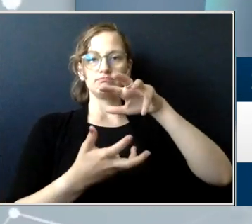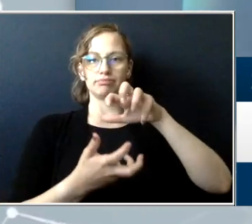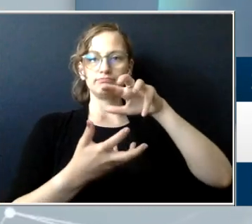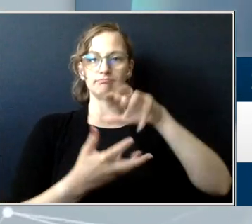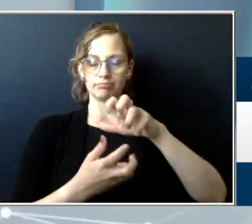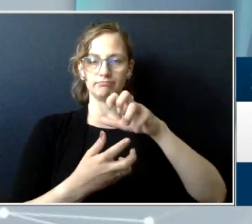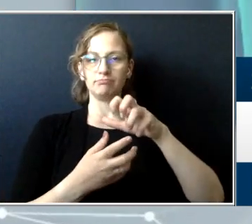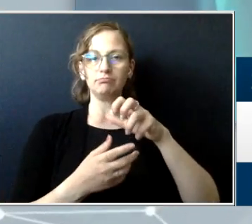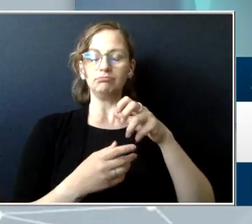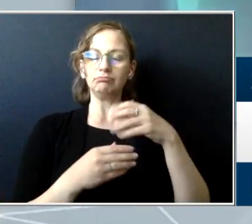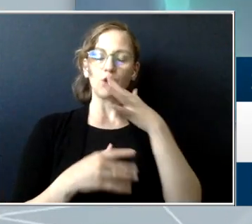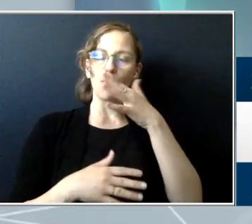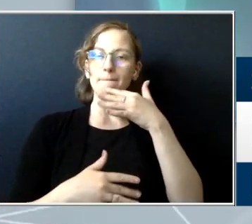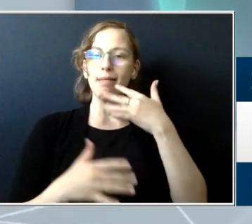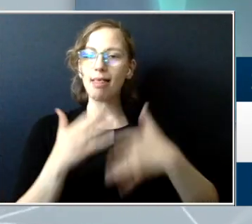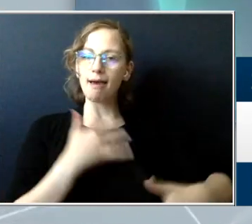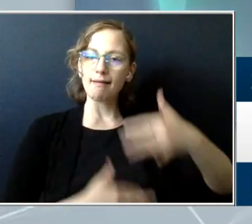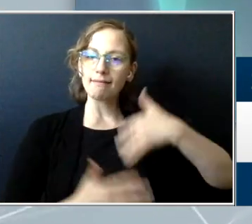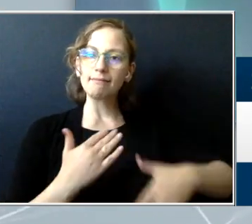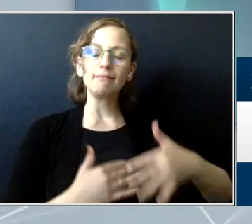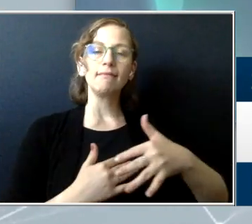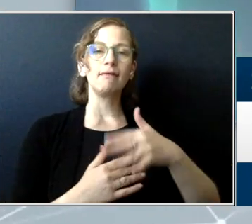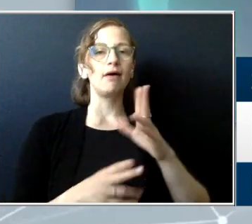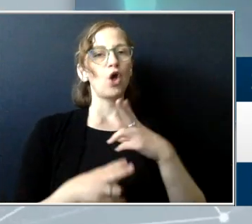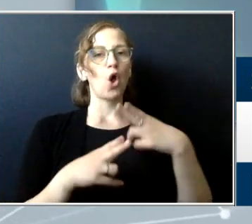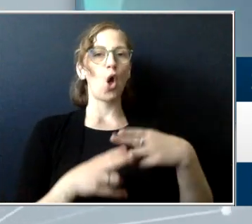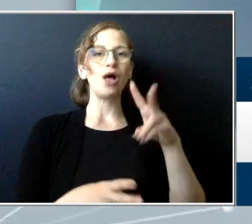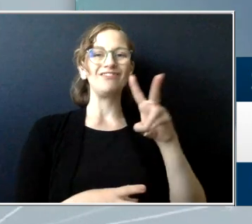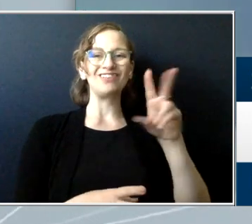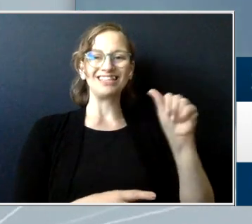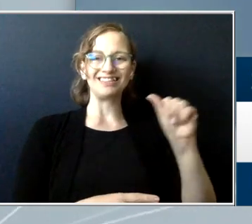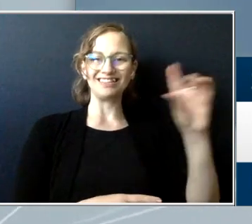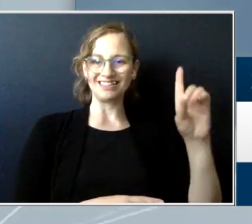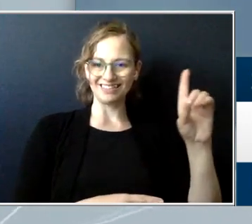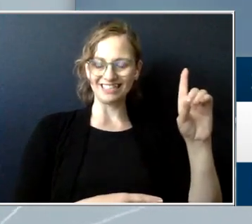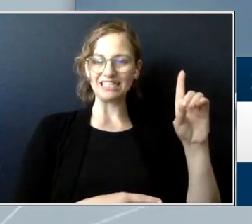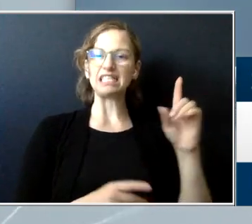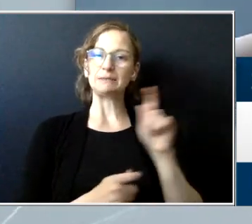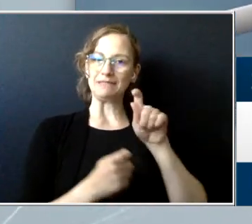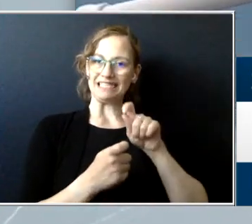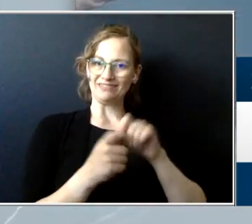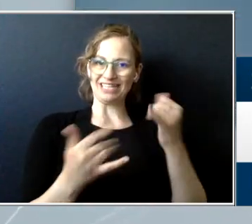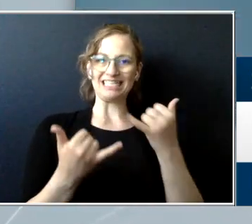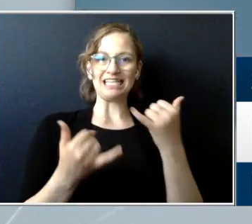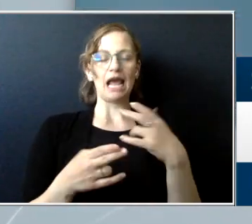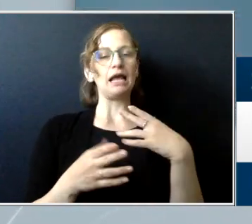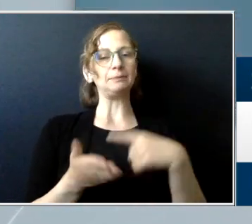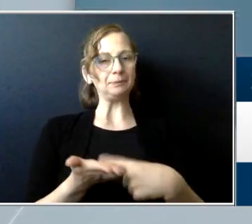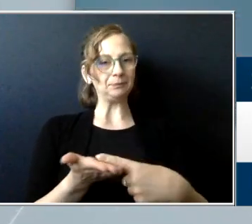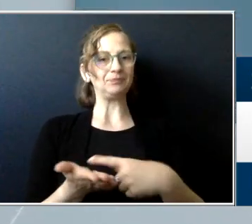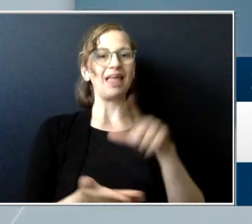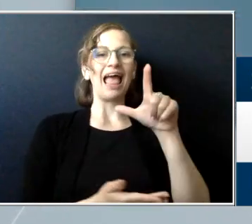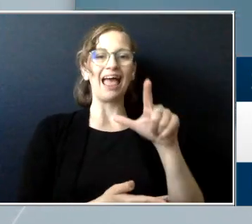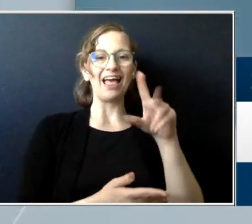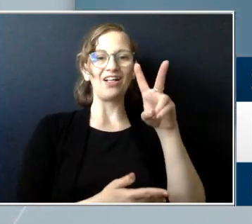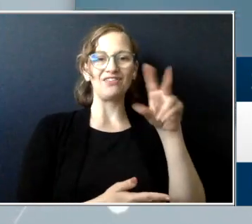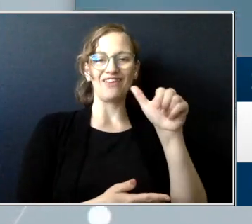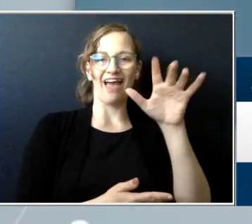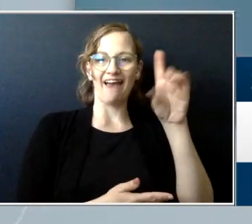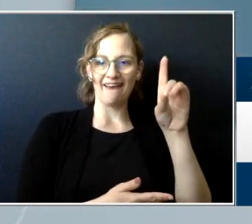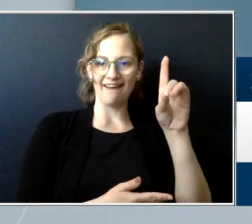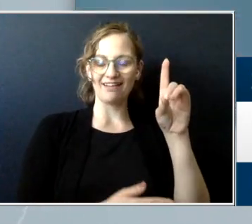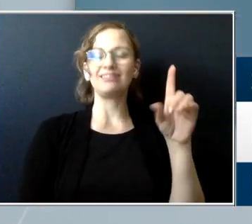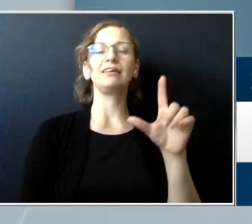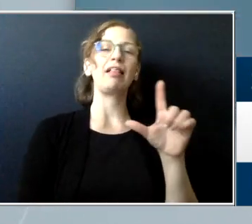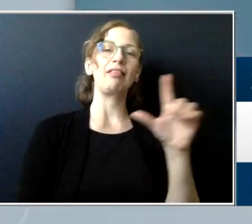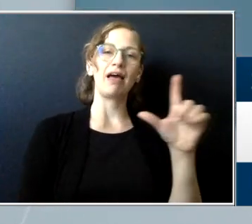devices. Specifically, we're talking about LVADs, or left ventricular assist devices. And for people whose hearts are failing, these implants can either